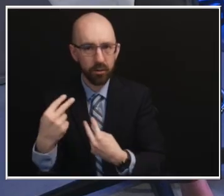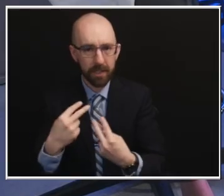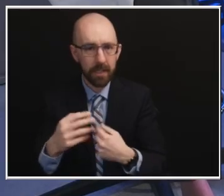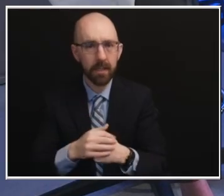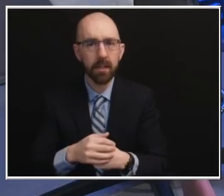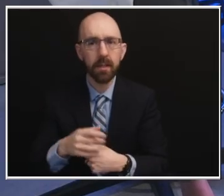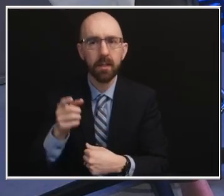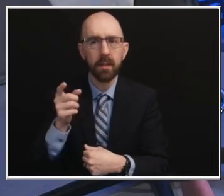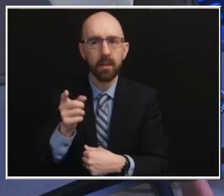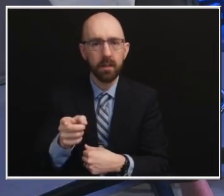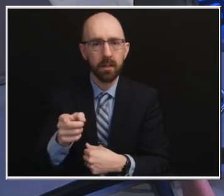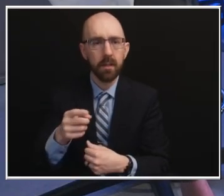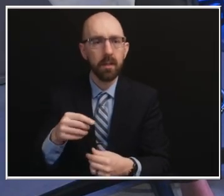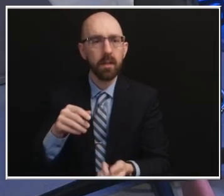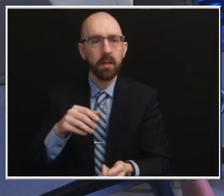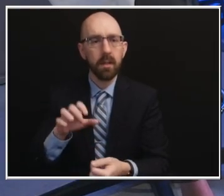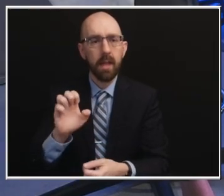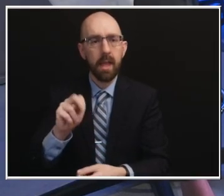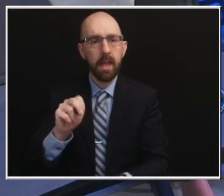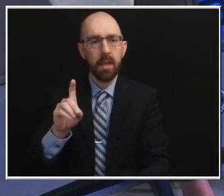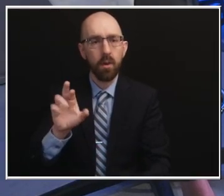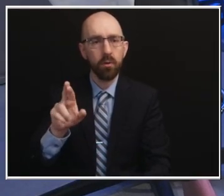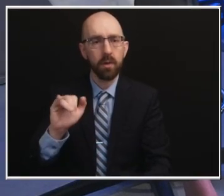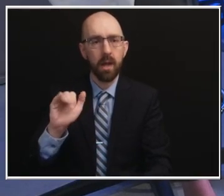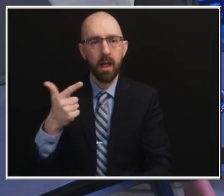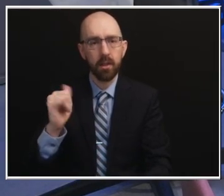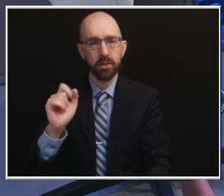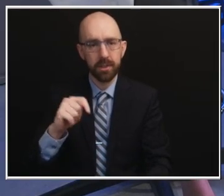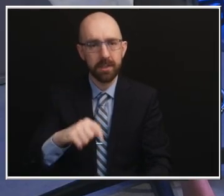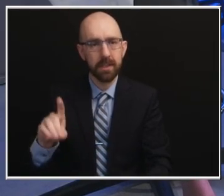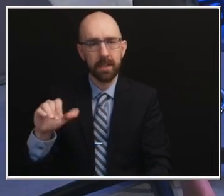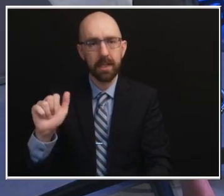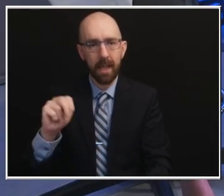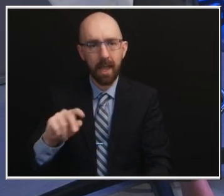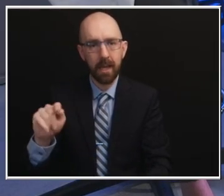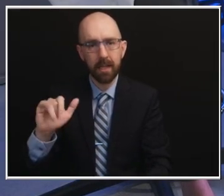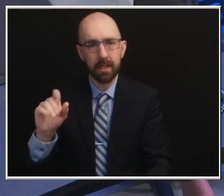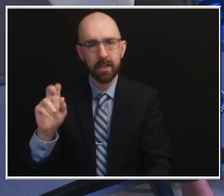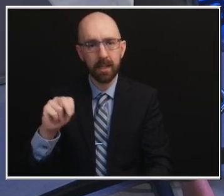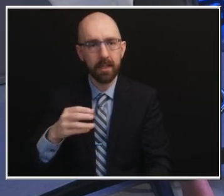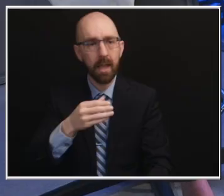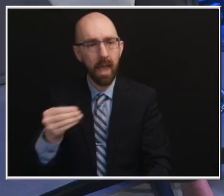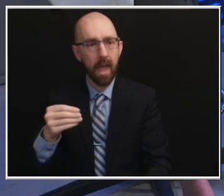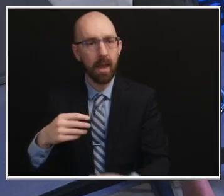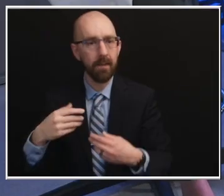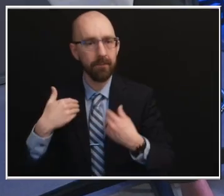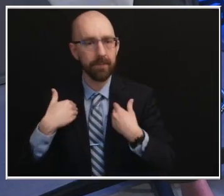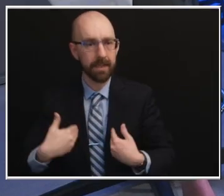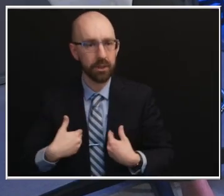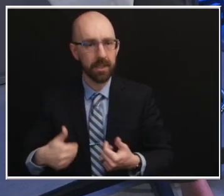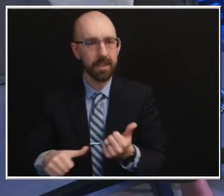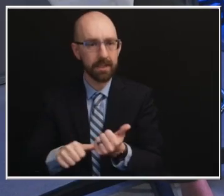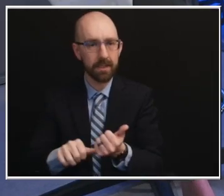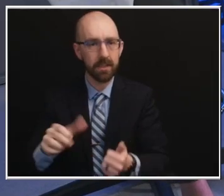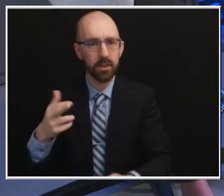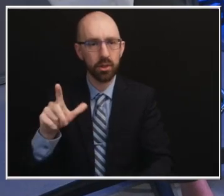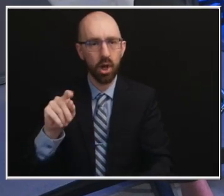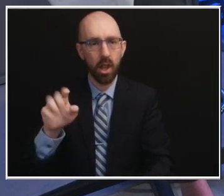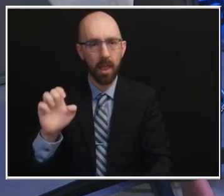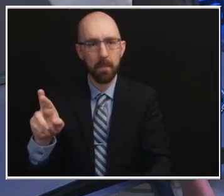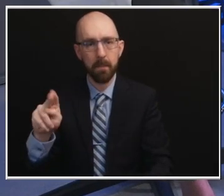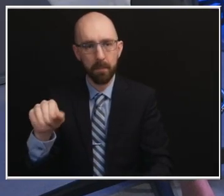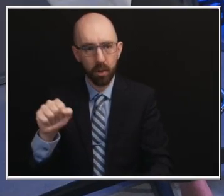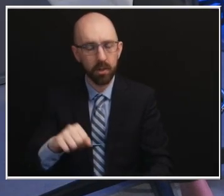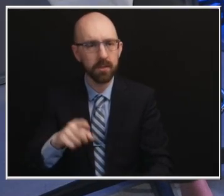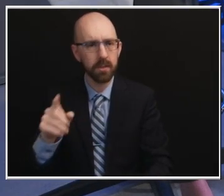Dan Tilden with the Cray Diabetes Center and physician assistant Charlotte Burns. Charlotte has a great perspective on this as she also lives